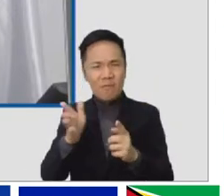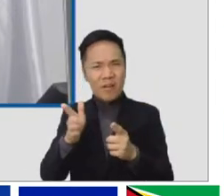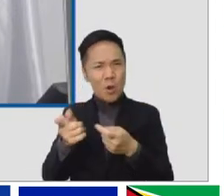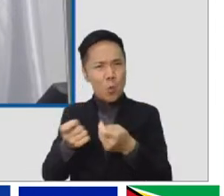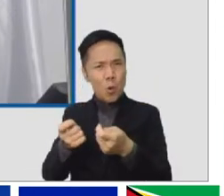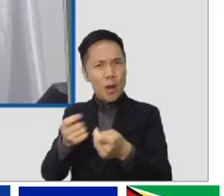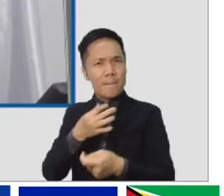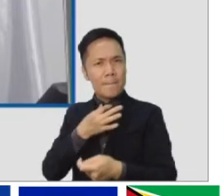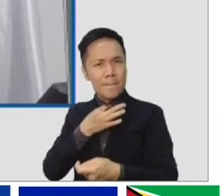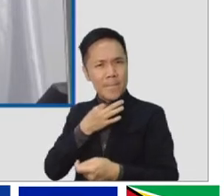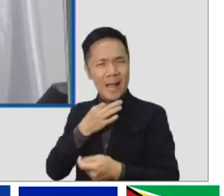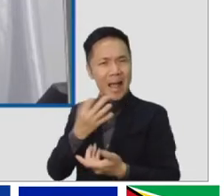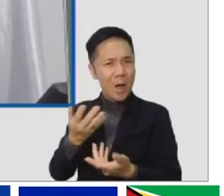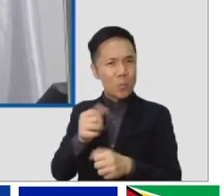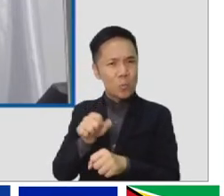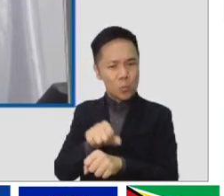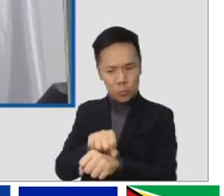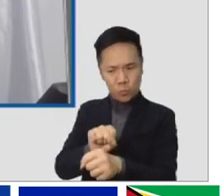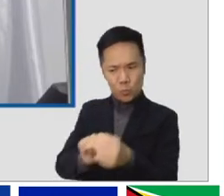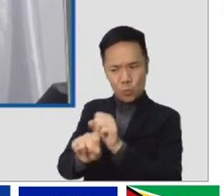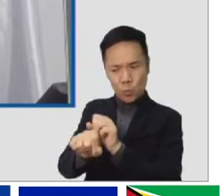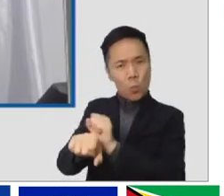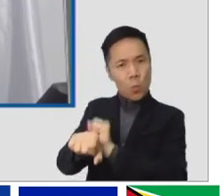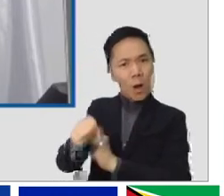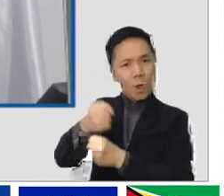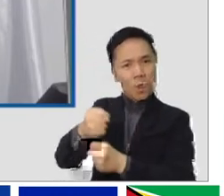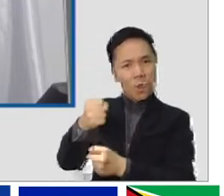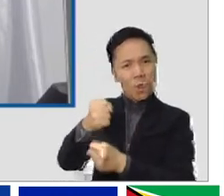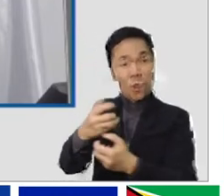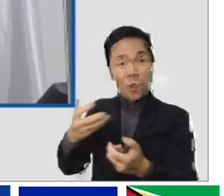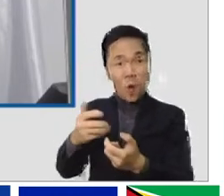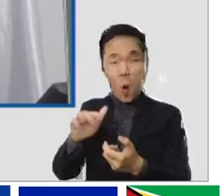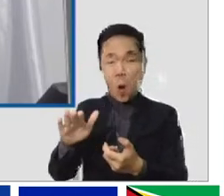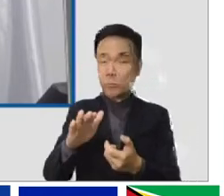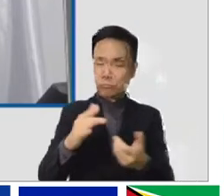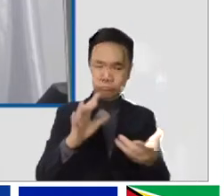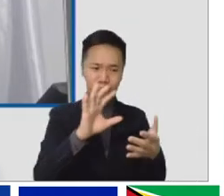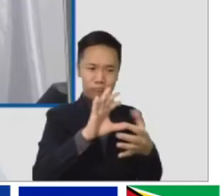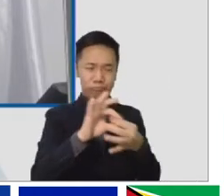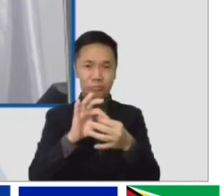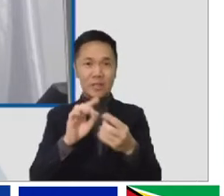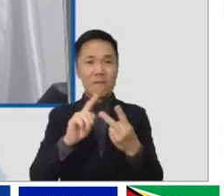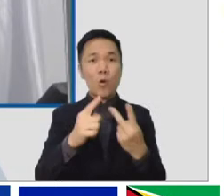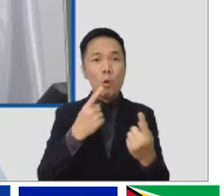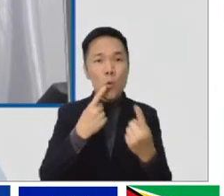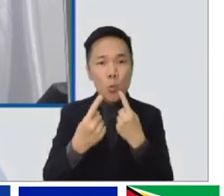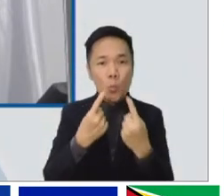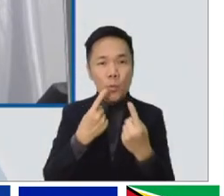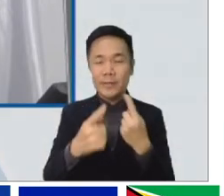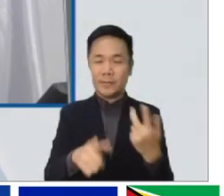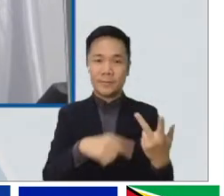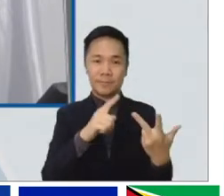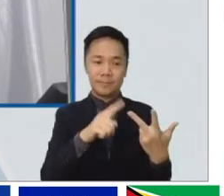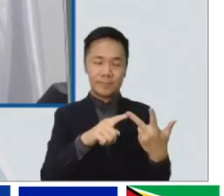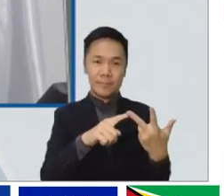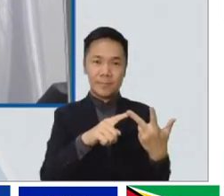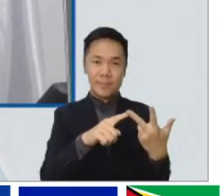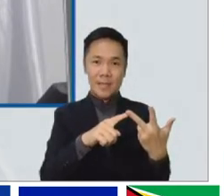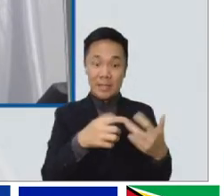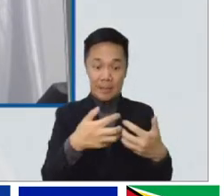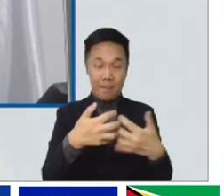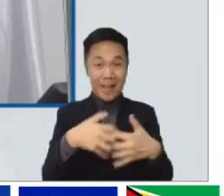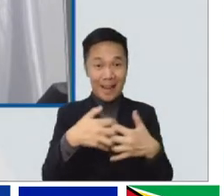regional mechanism for joint action, communication strategies, the mechanism to strengthen